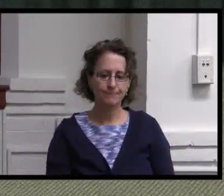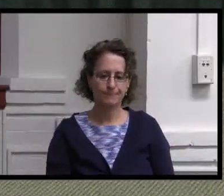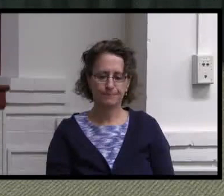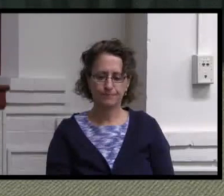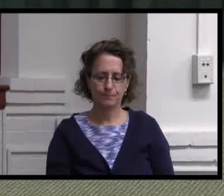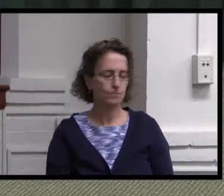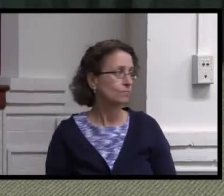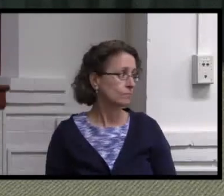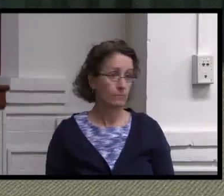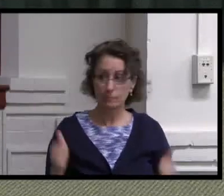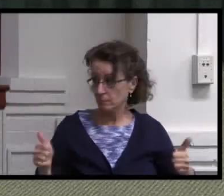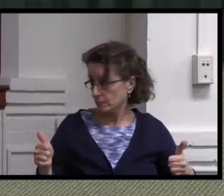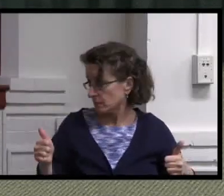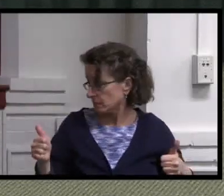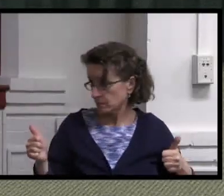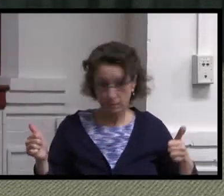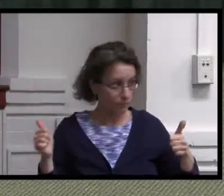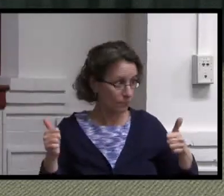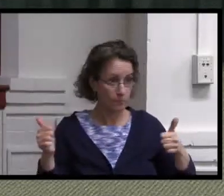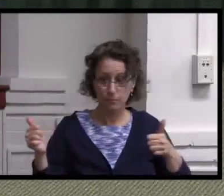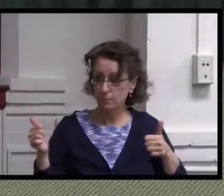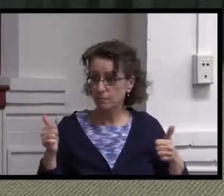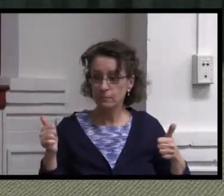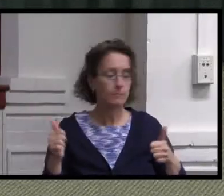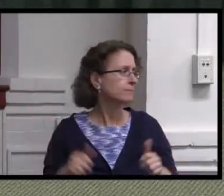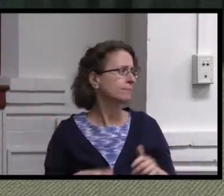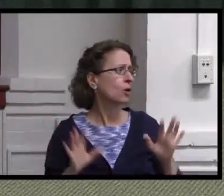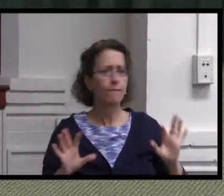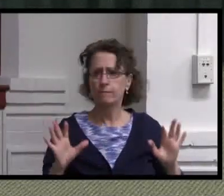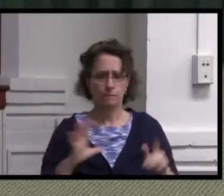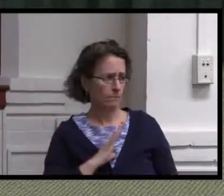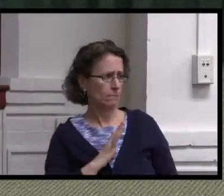No. No. I'm fine.